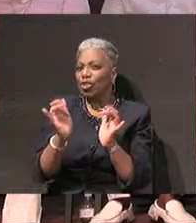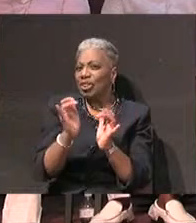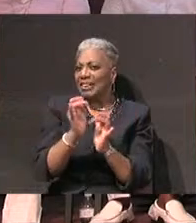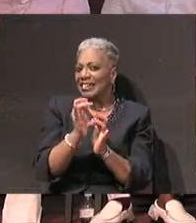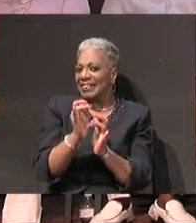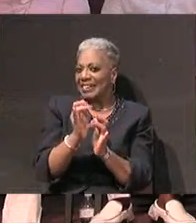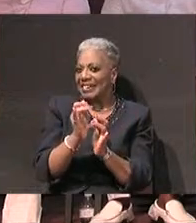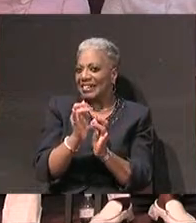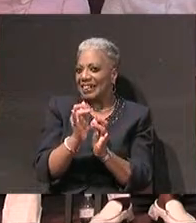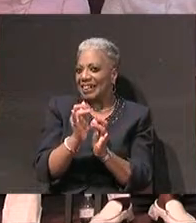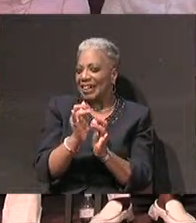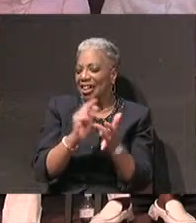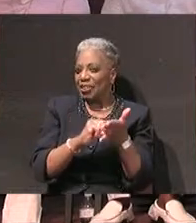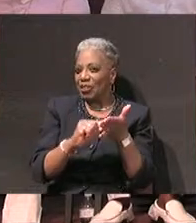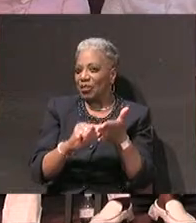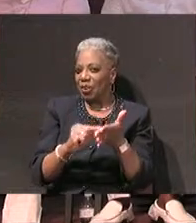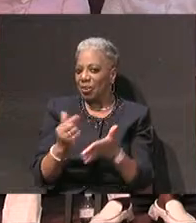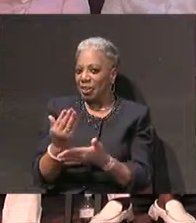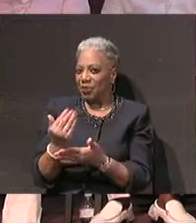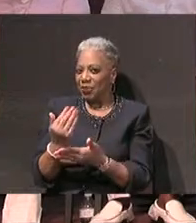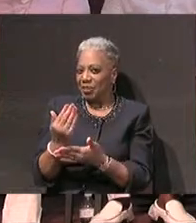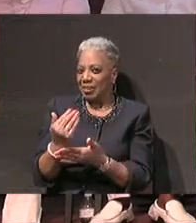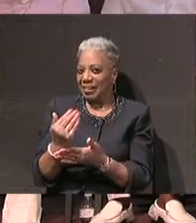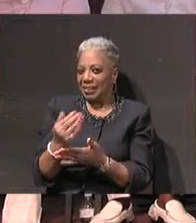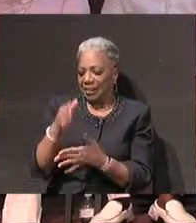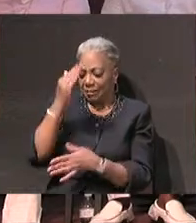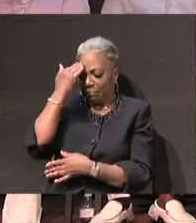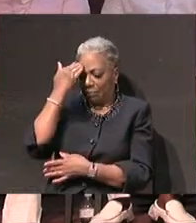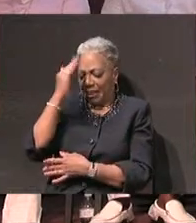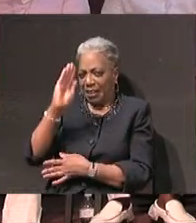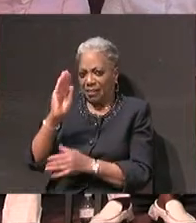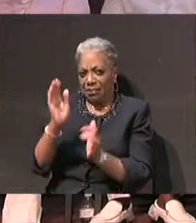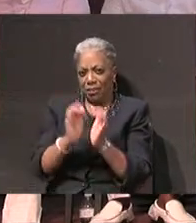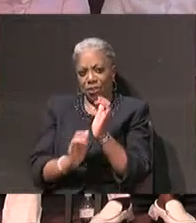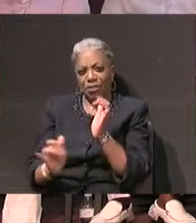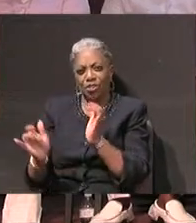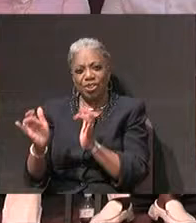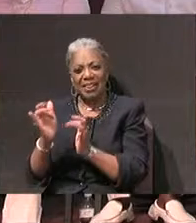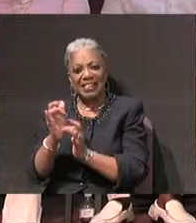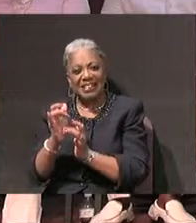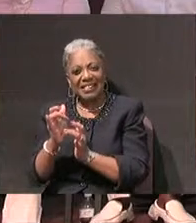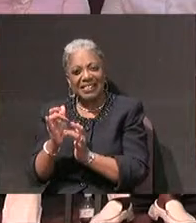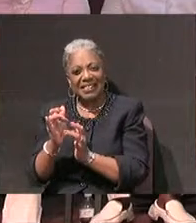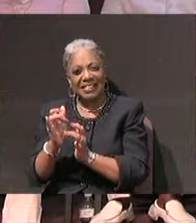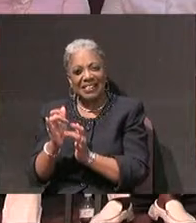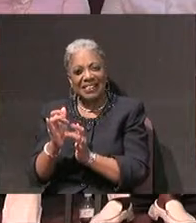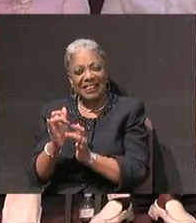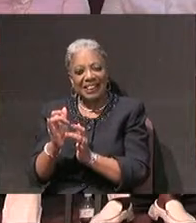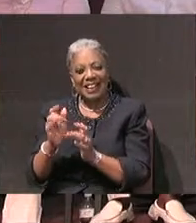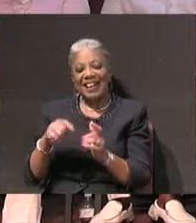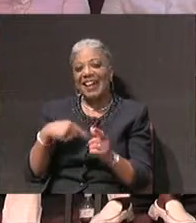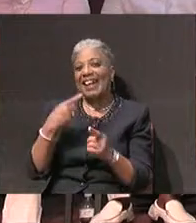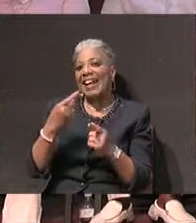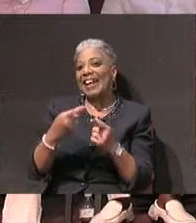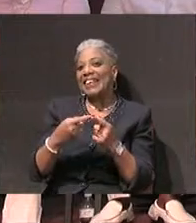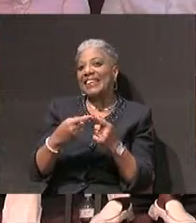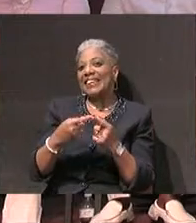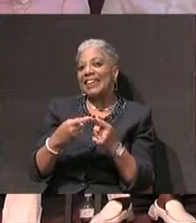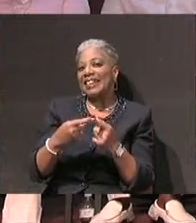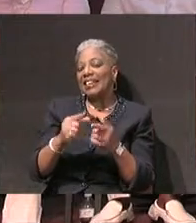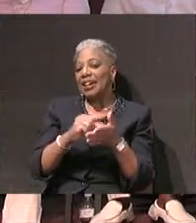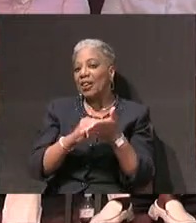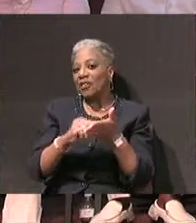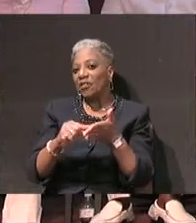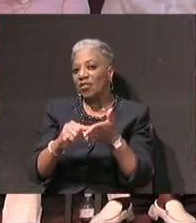So 15 verses of not having a clue, and only a half a verse of, "Oh, I get